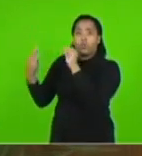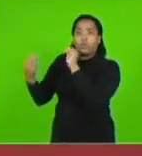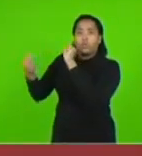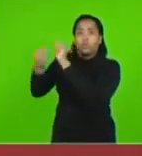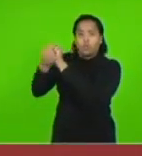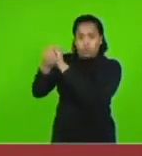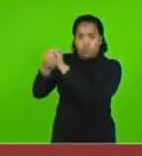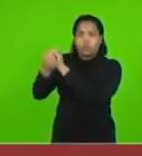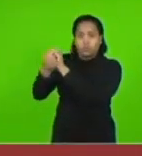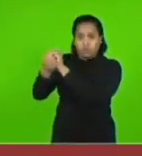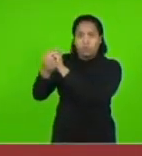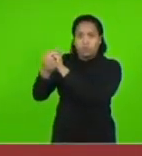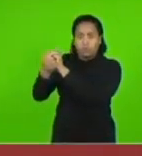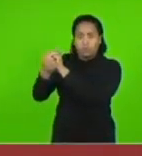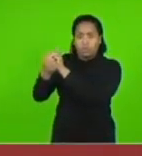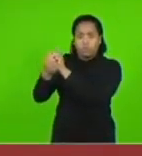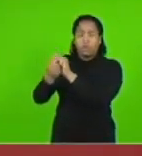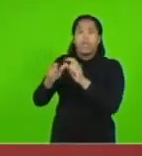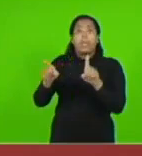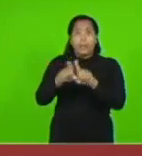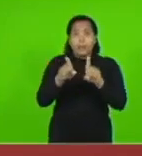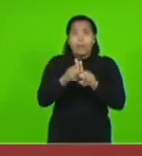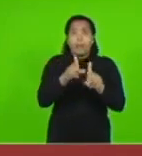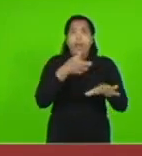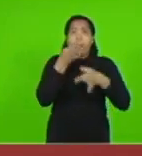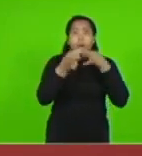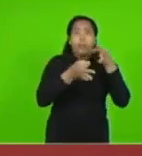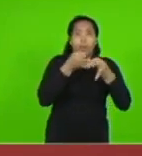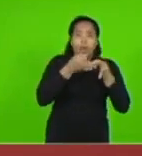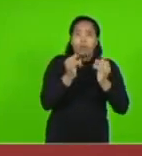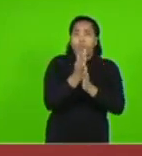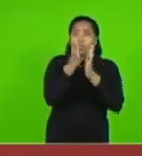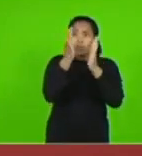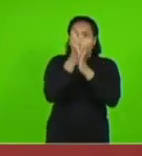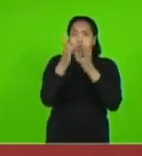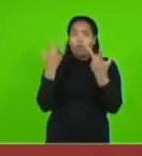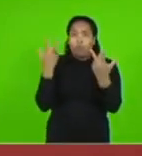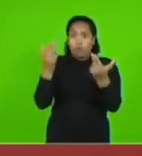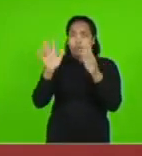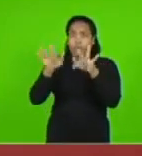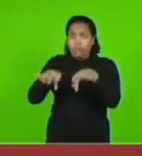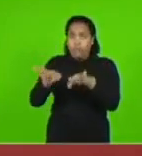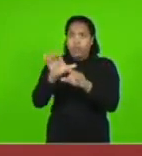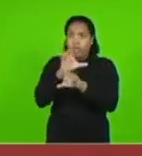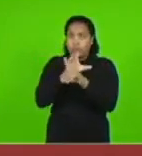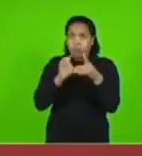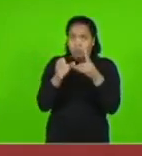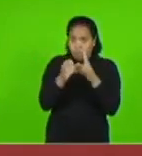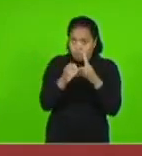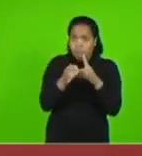they too will rise with us, and they will meet with Jesus in the clouds along with us.